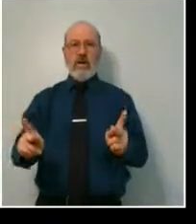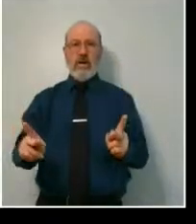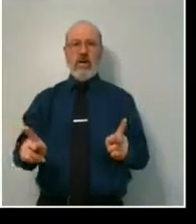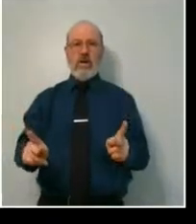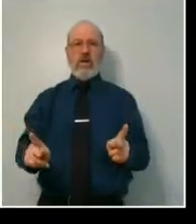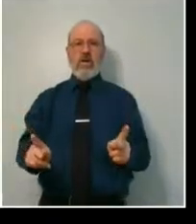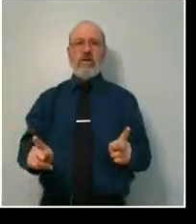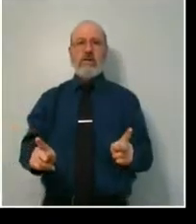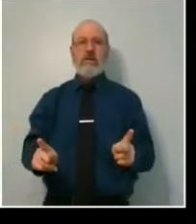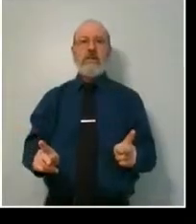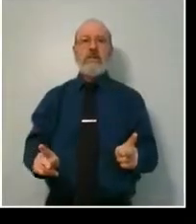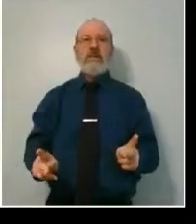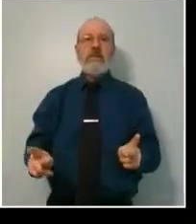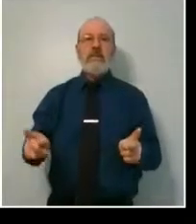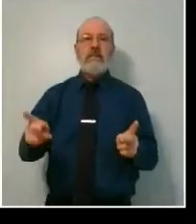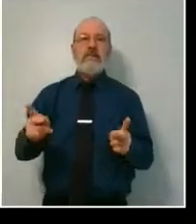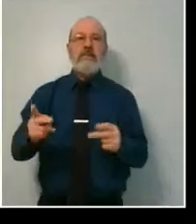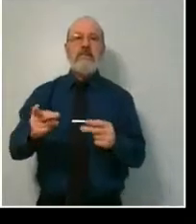one.